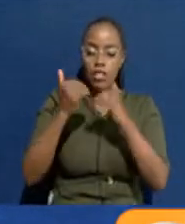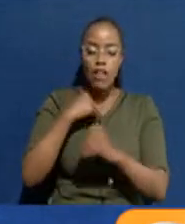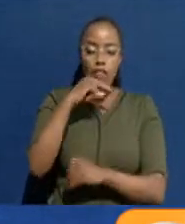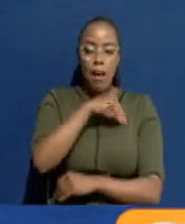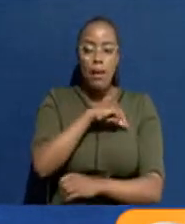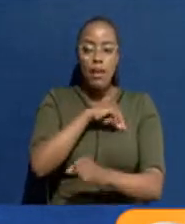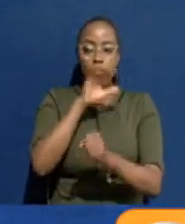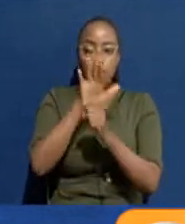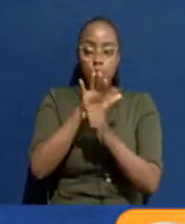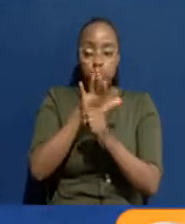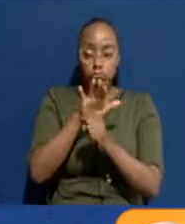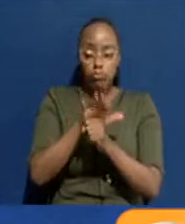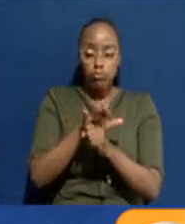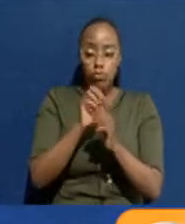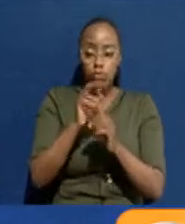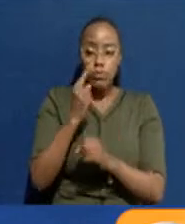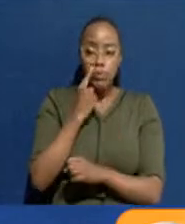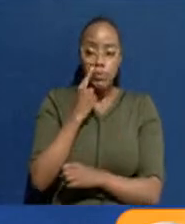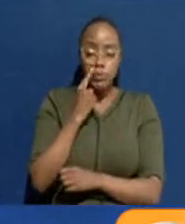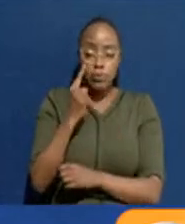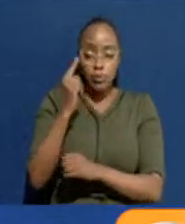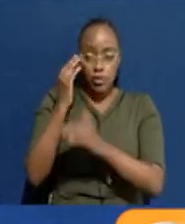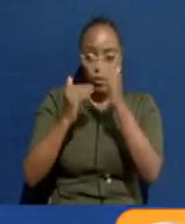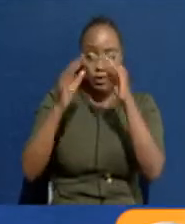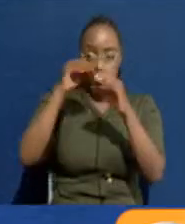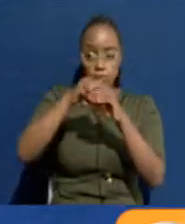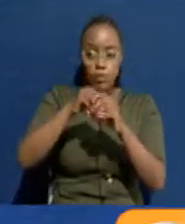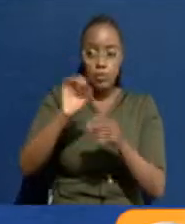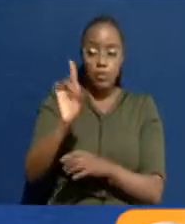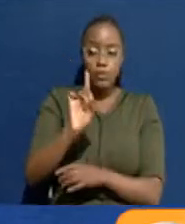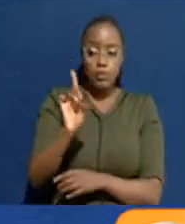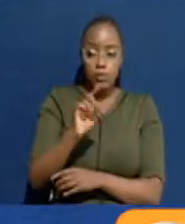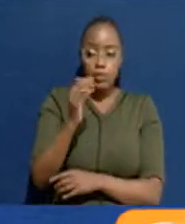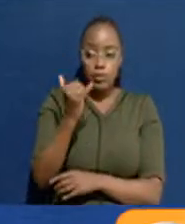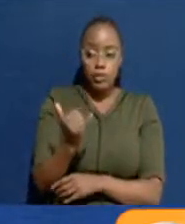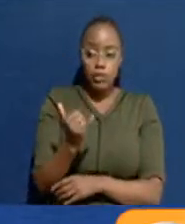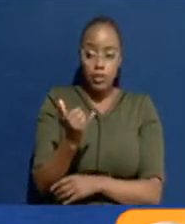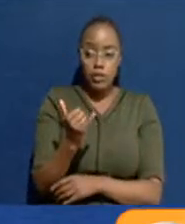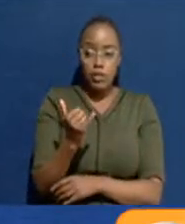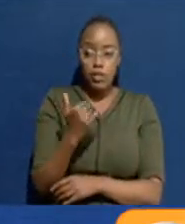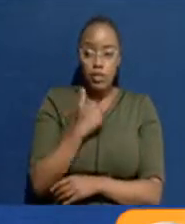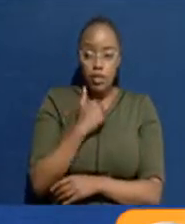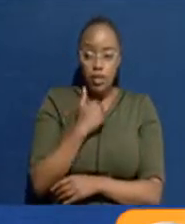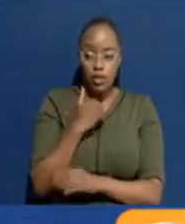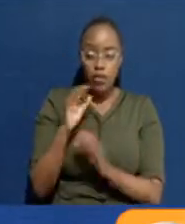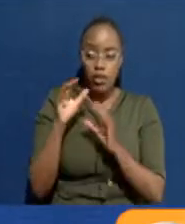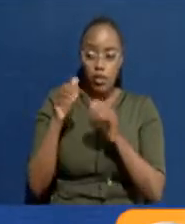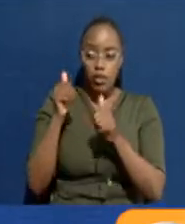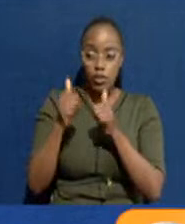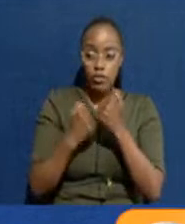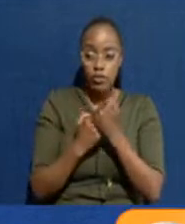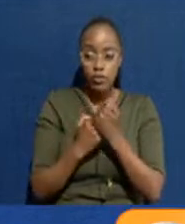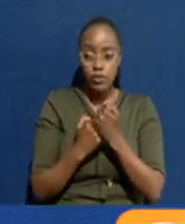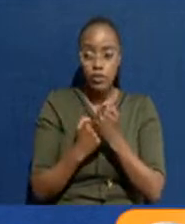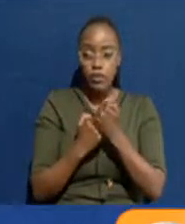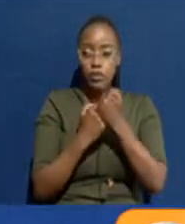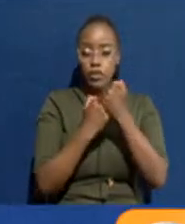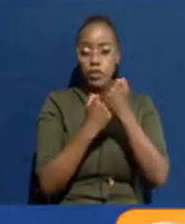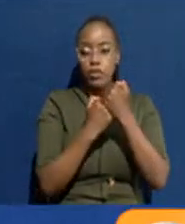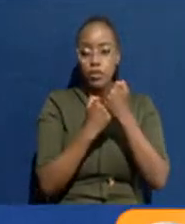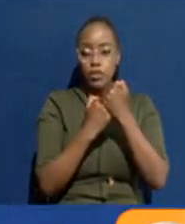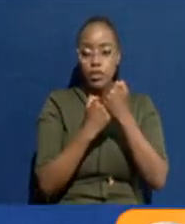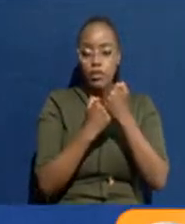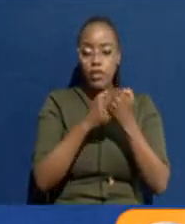lot. And if you look at universities within Nairobi, they are now even the core that have supported the growth